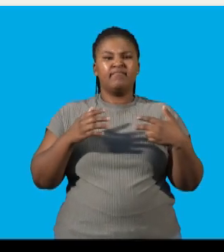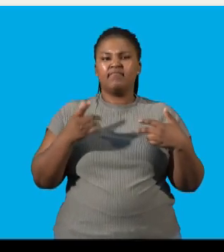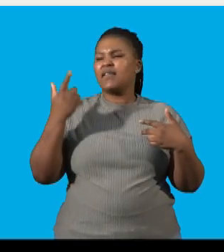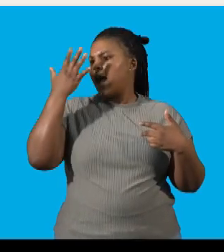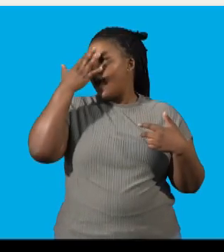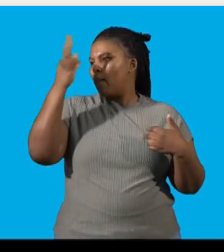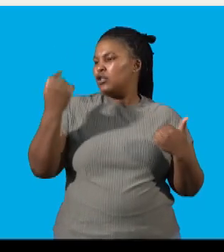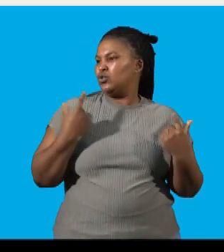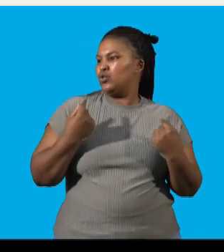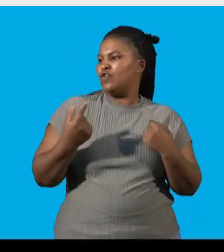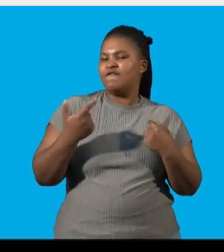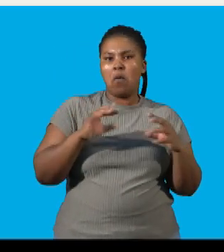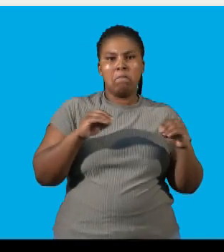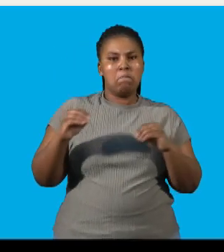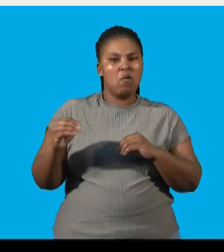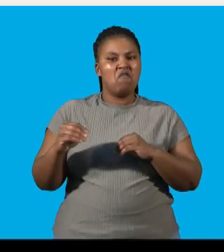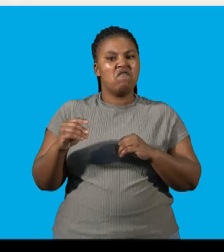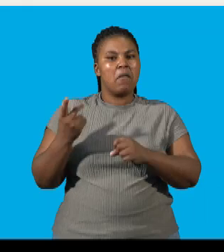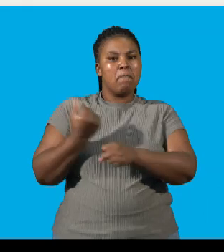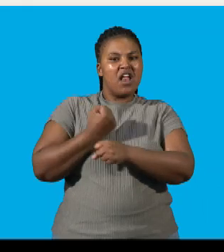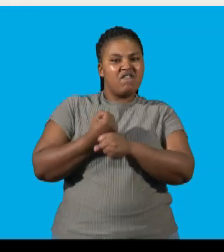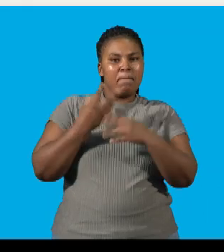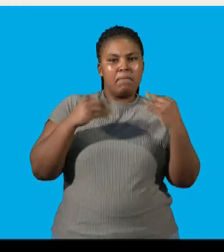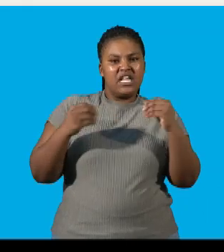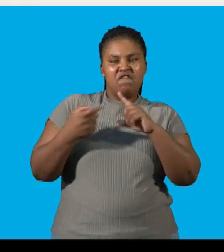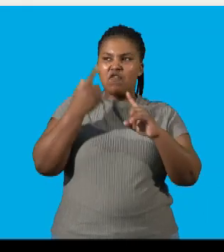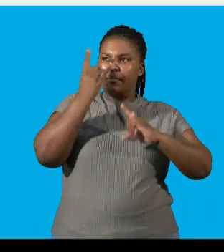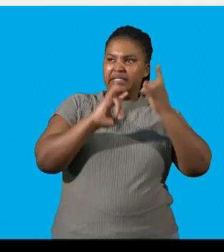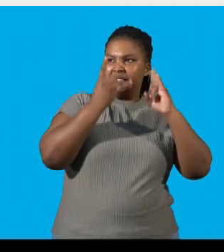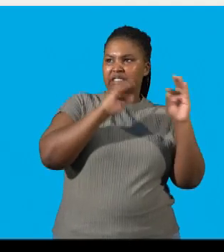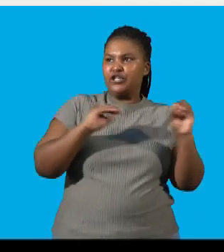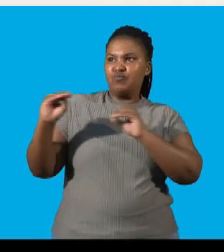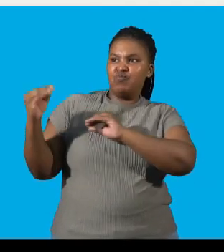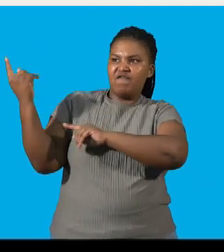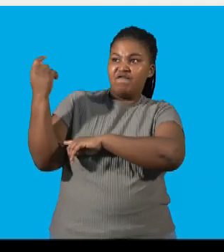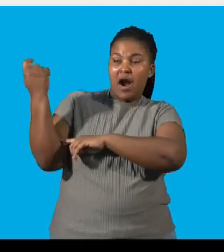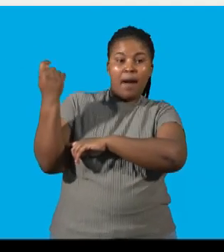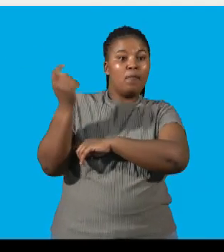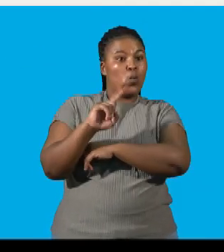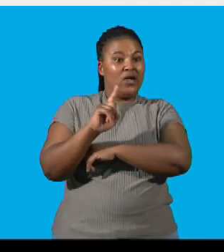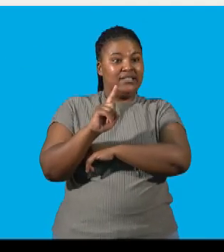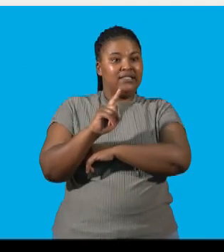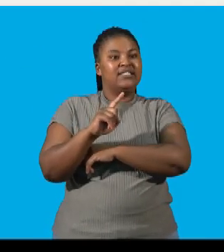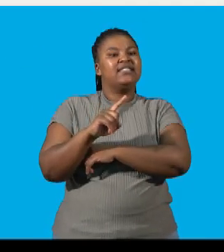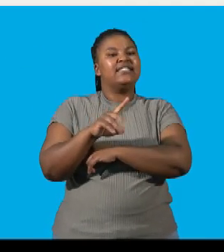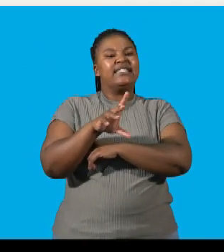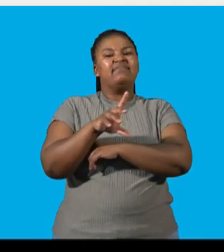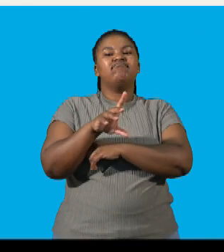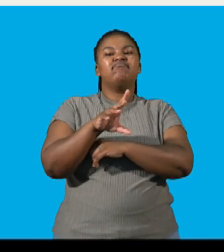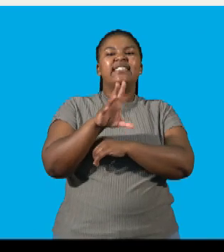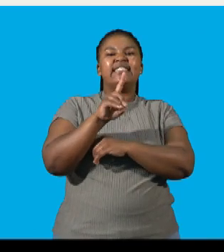by government to move manufacturing and other businesses from metropolitan areas to rural areas, it is